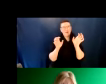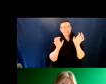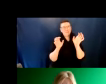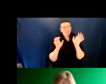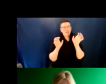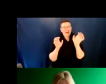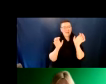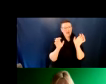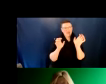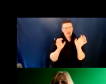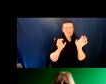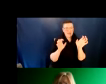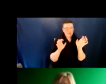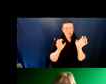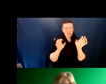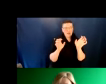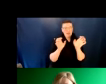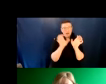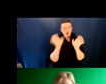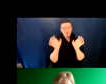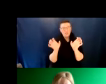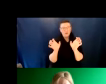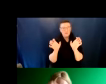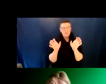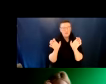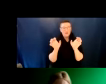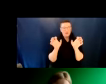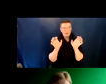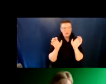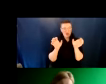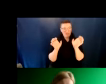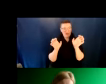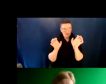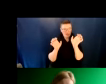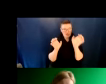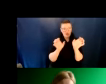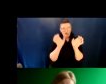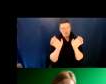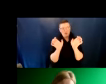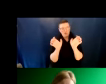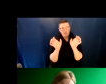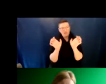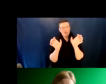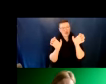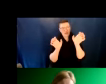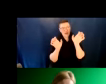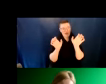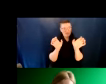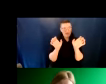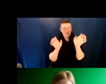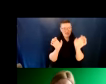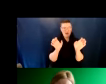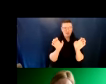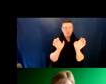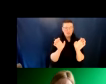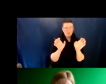describing abstract concepts in concrete terms, you're talking about the target and the source. So the